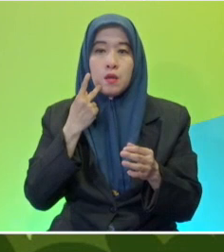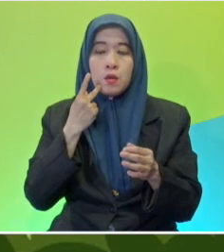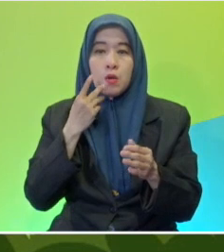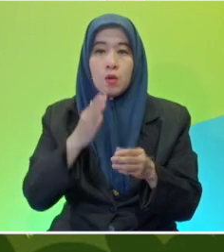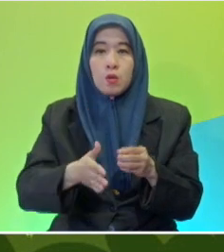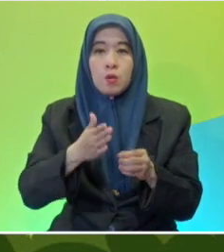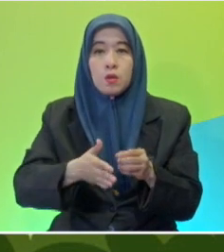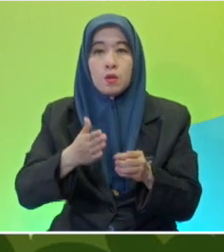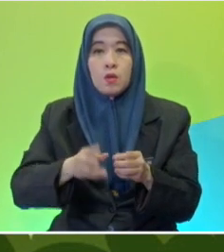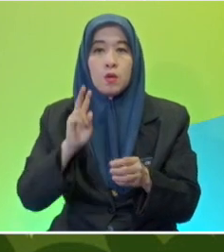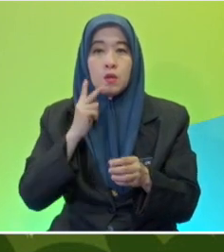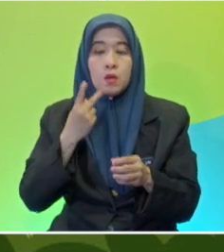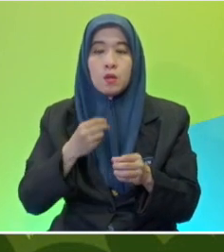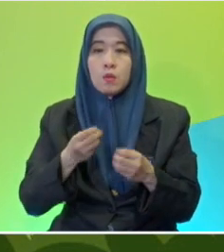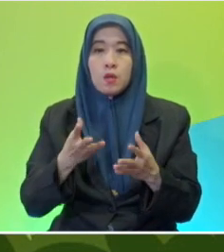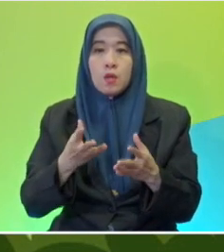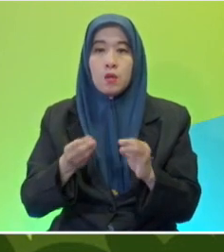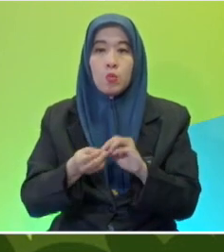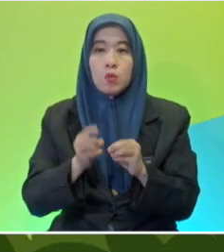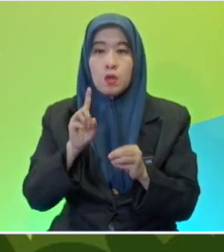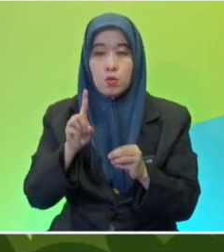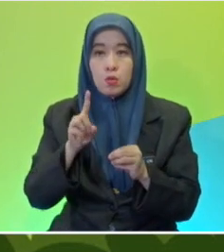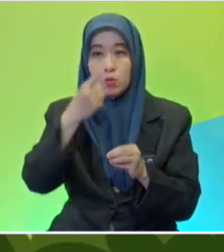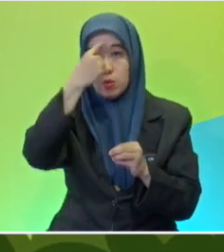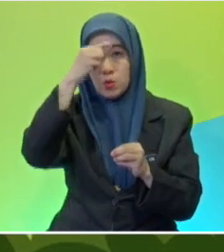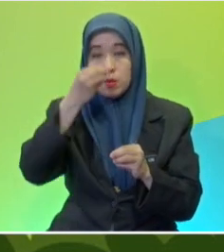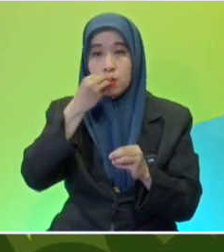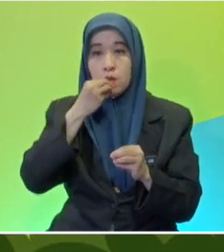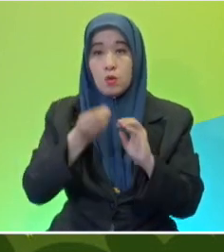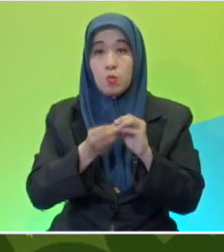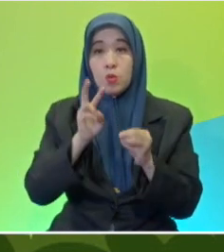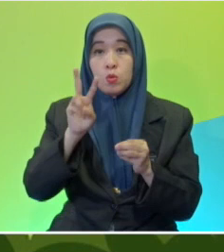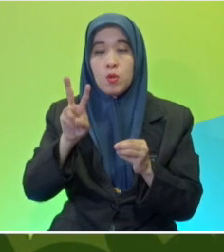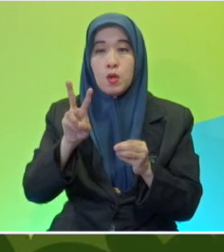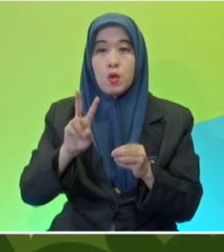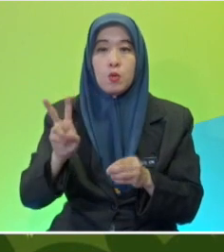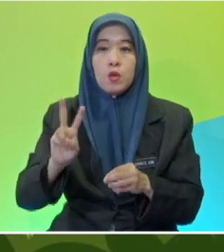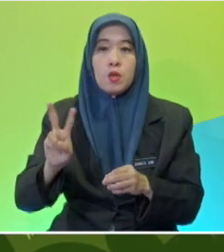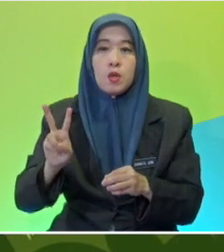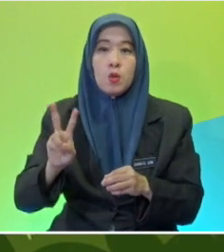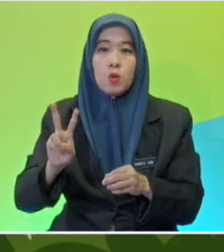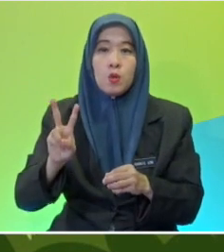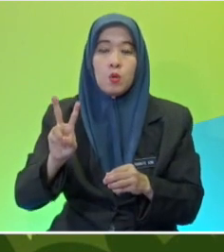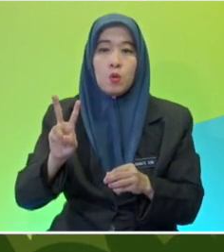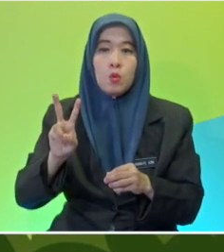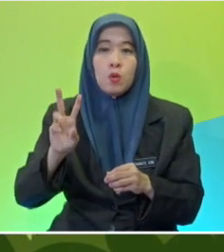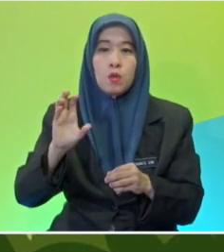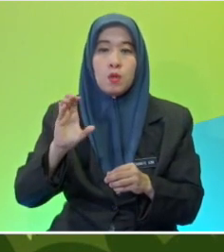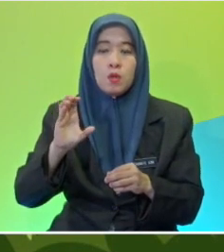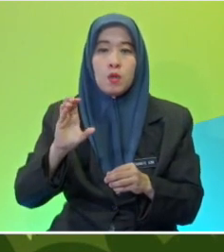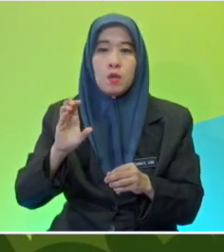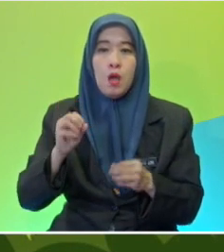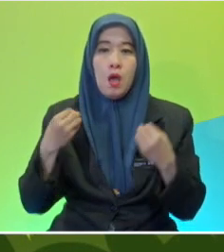nice vegetables over here. That's number 1 for food. Number 2 in terms of vitamins. So some fruits or some vegetables